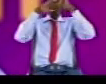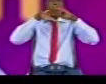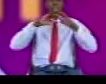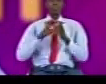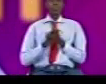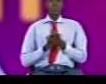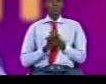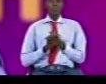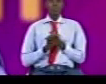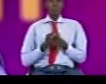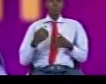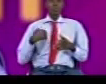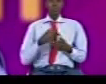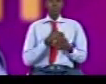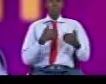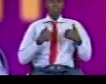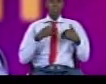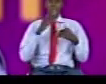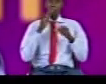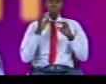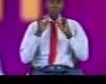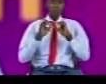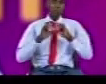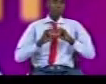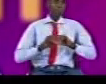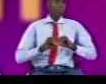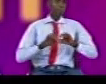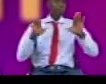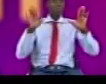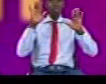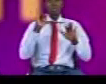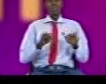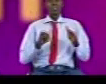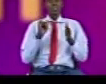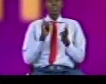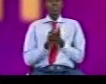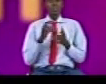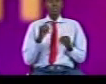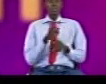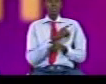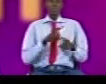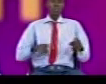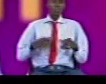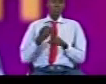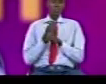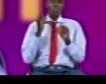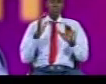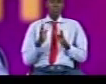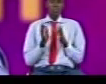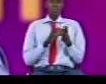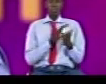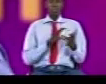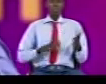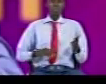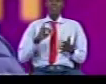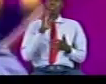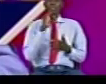We have been taught clearly that our Lord and Savior Jesus Christ, the only begotten Son of the Father,